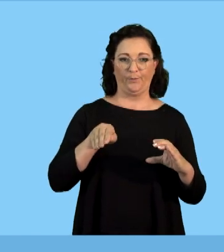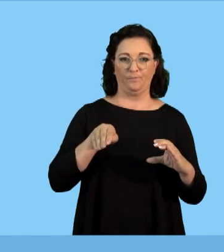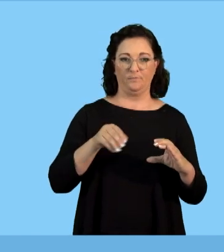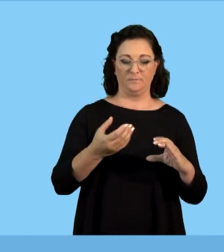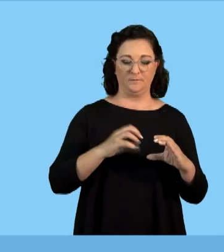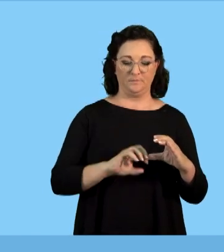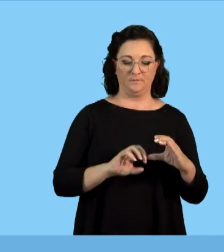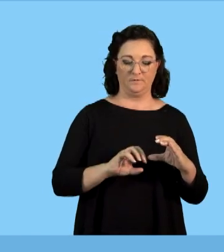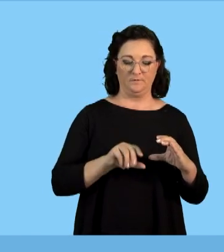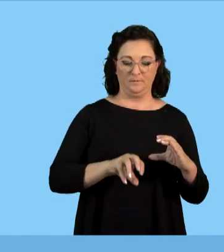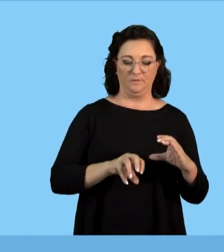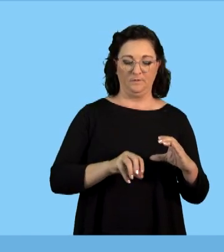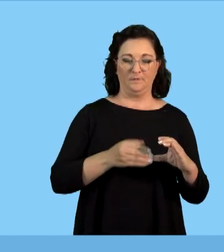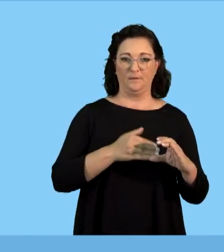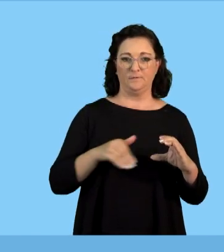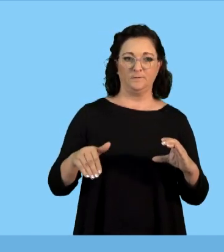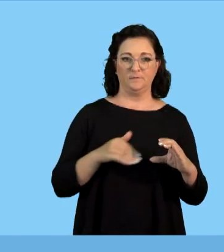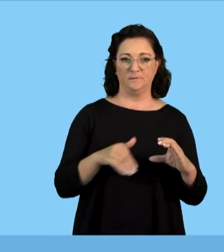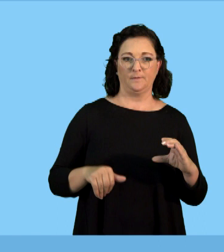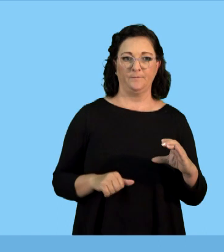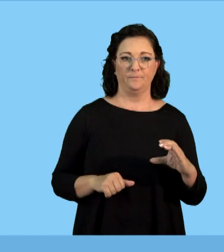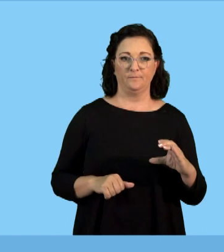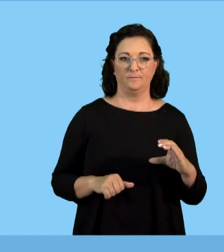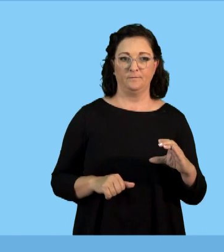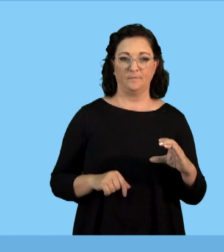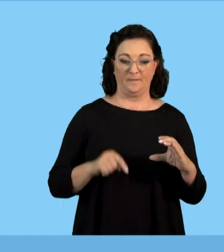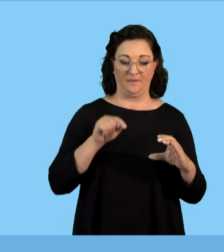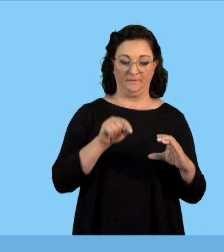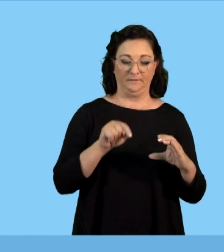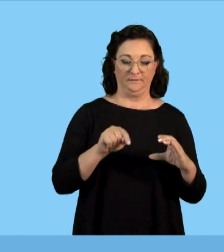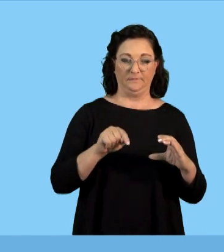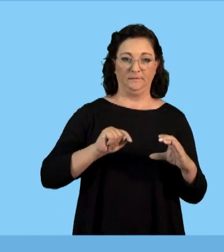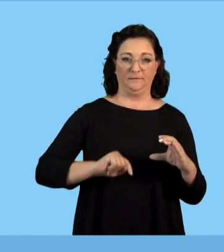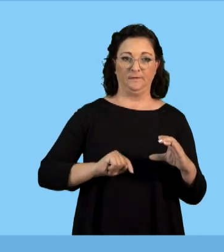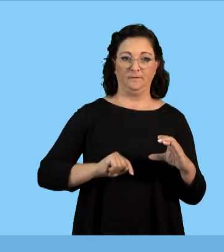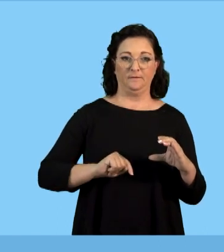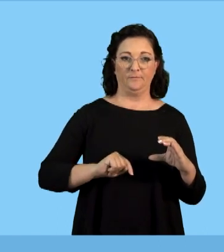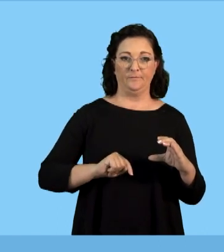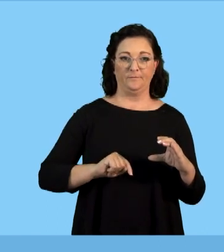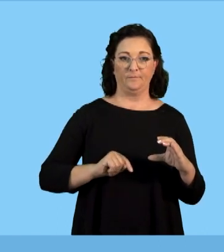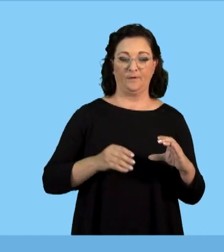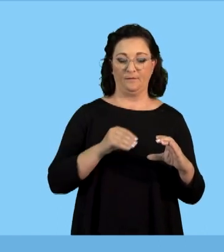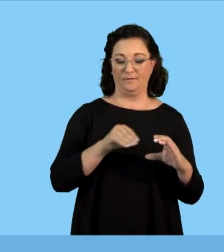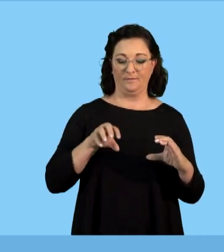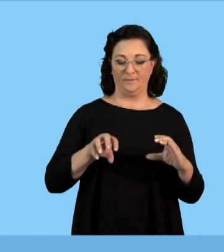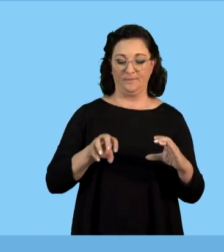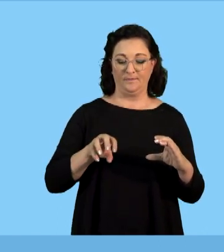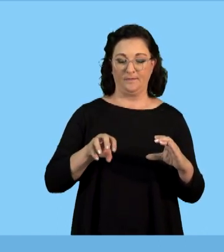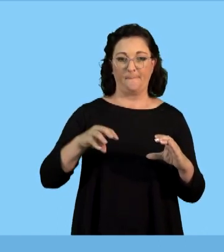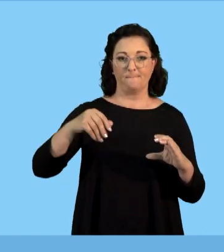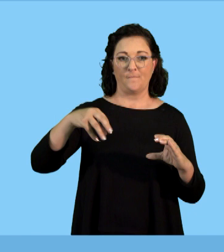the first branch, as we are saying, and then the other one will have to go through the second branch. Now the current here that is going to pass through